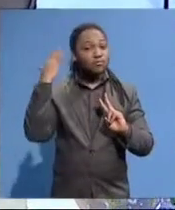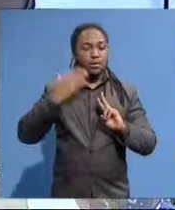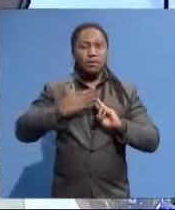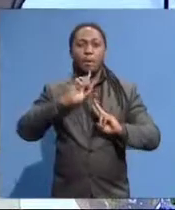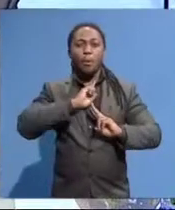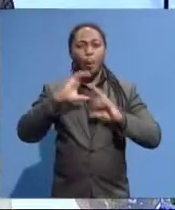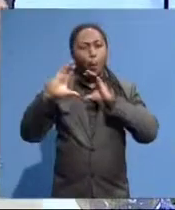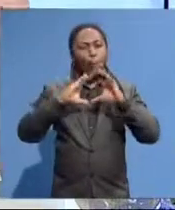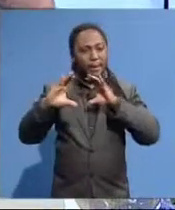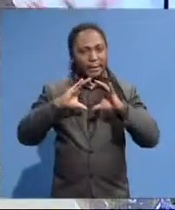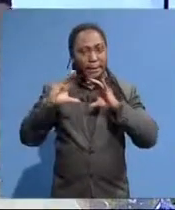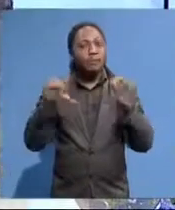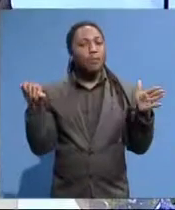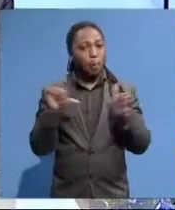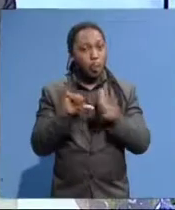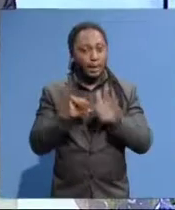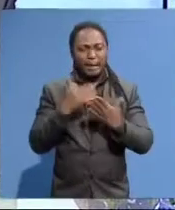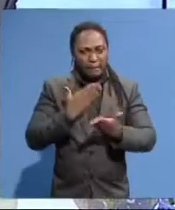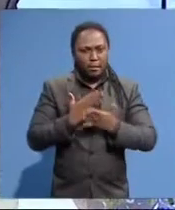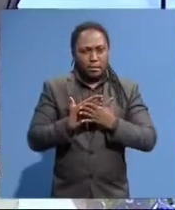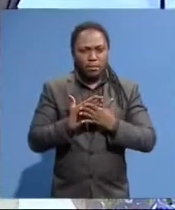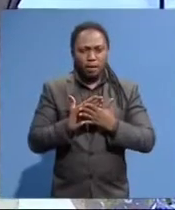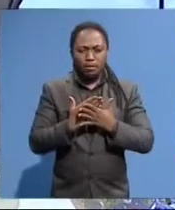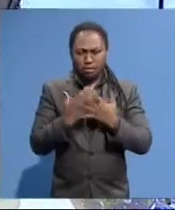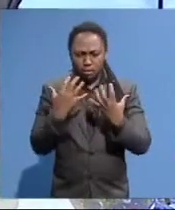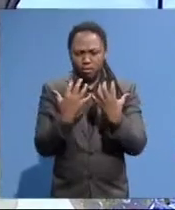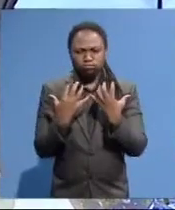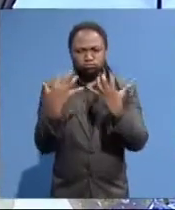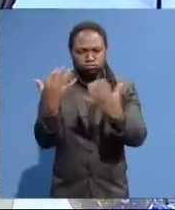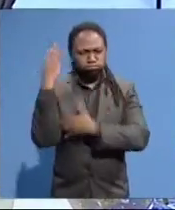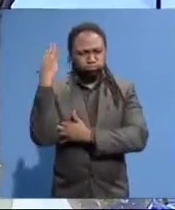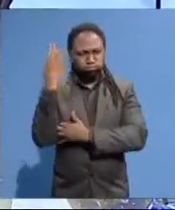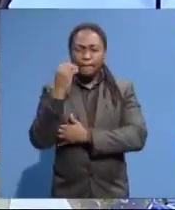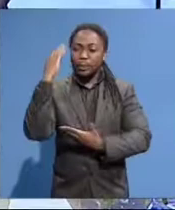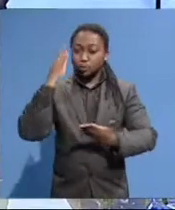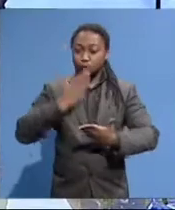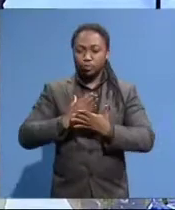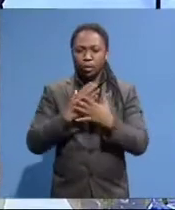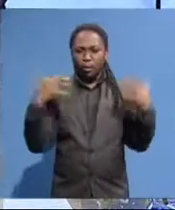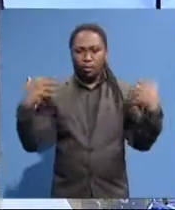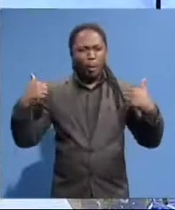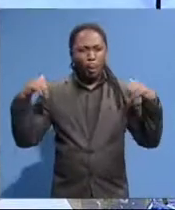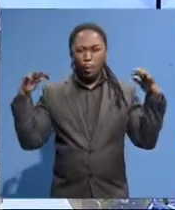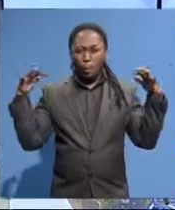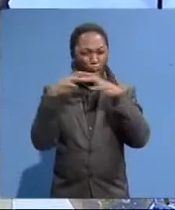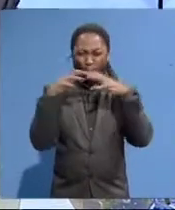of communication and the power of engaging with the public, saved this country from the brink of a civil war. And that's